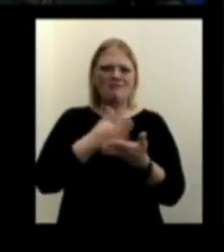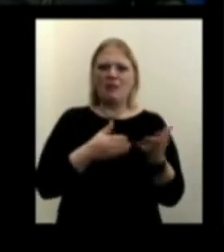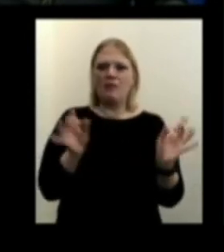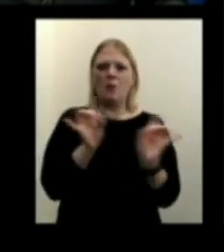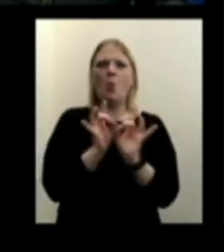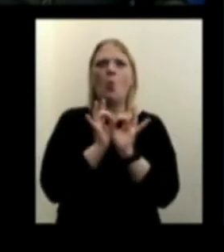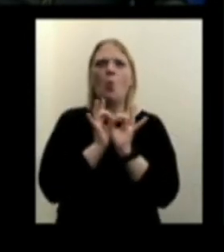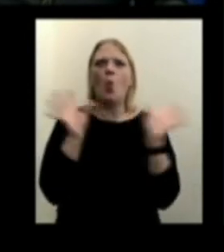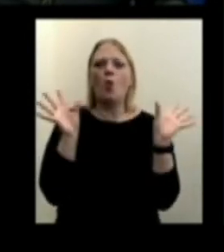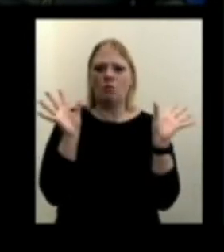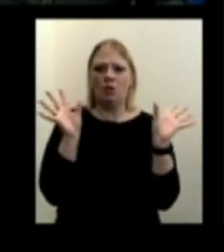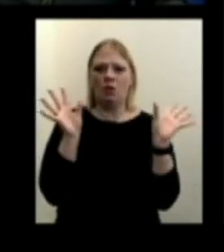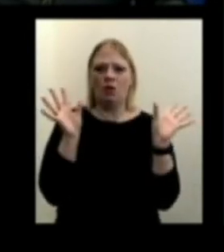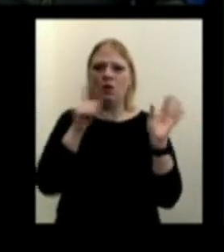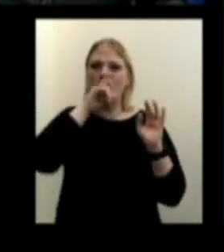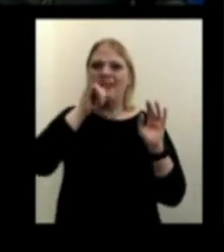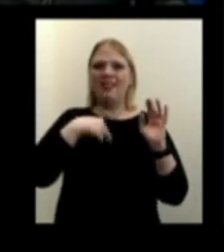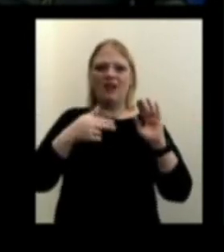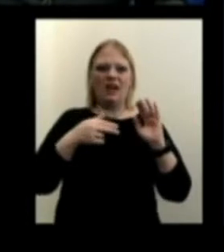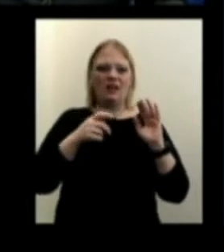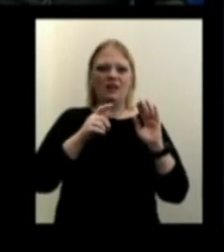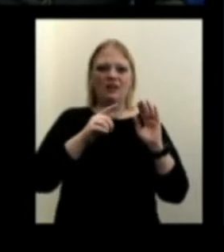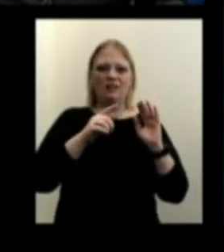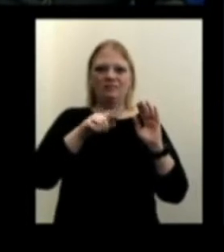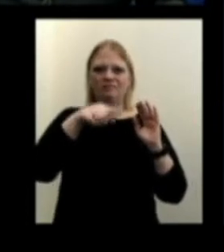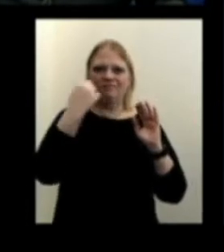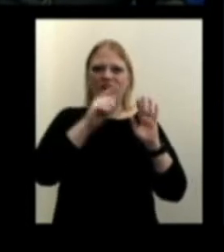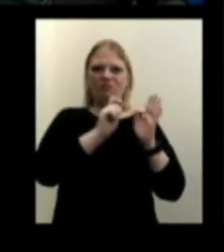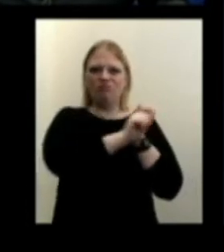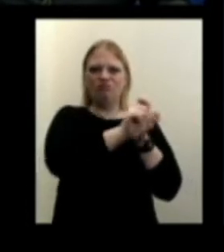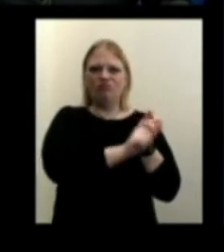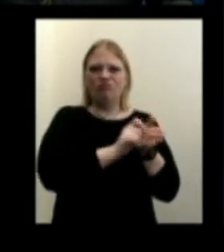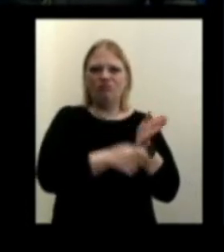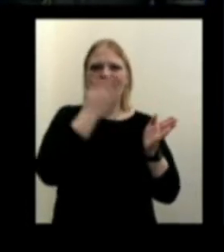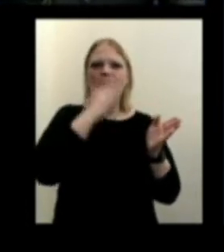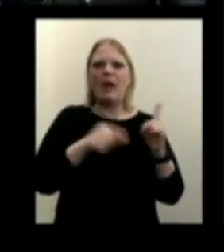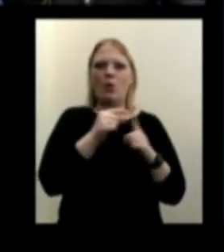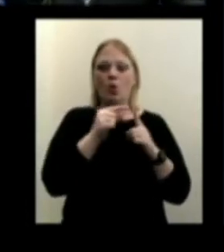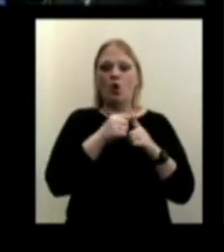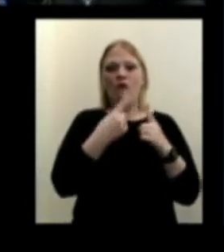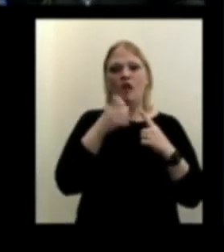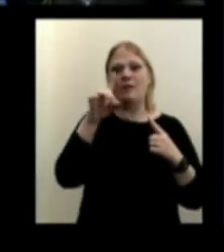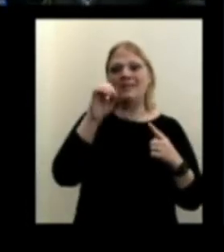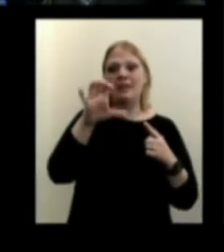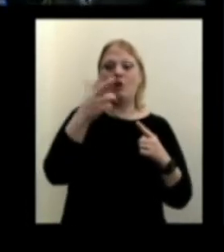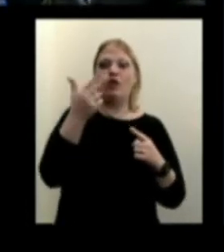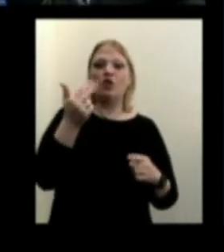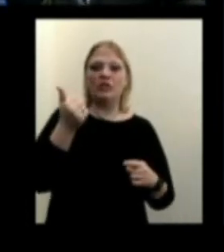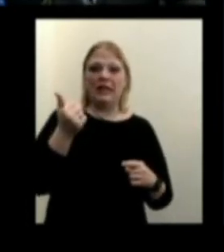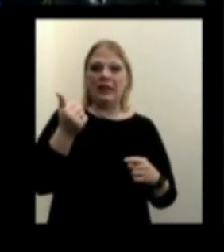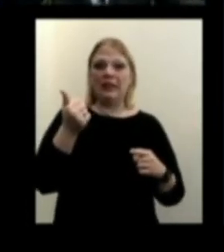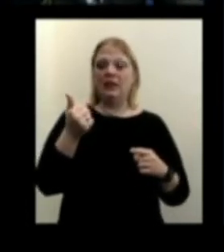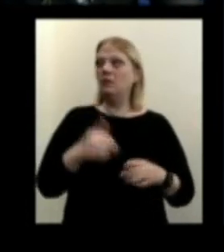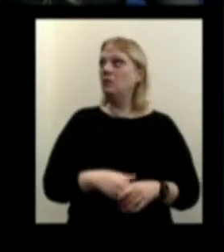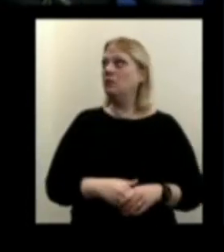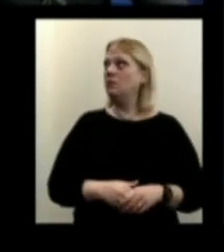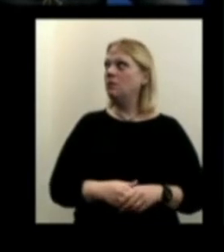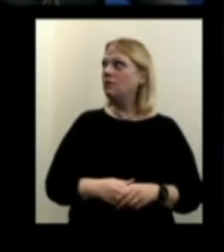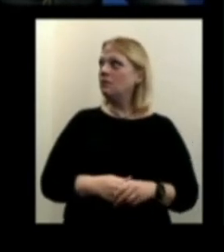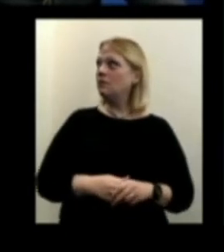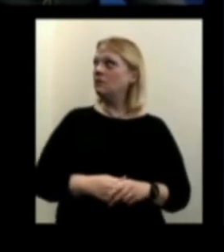Poloncarz went on to read threatening emails he says he, Health Commissioner Dr. Gail Burstein, and others have received, blaming Mihailu